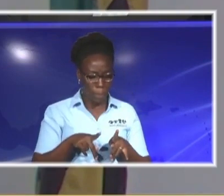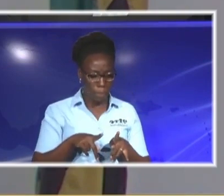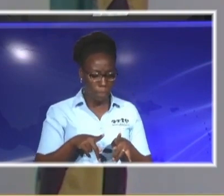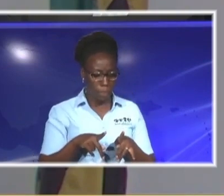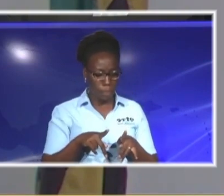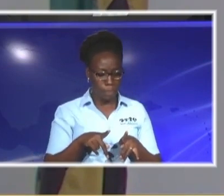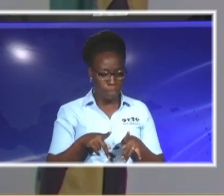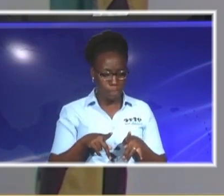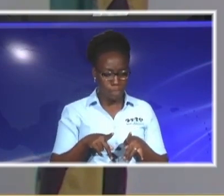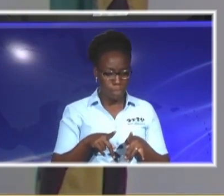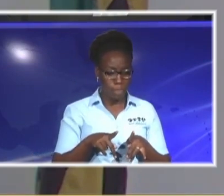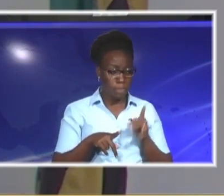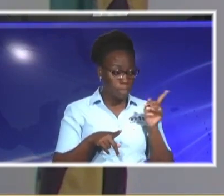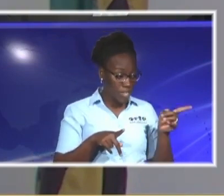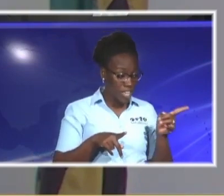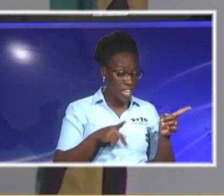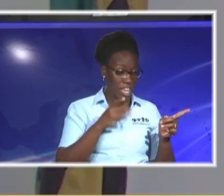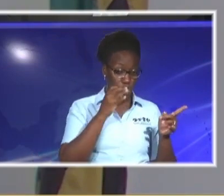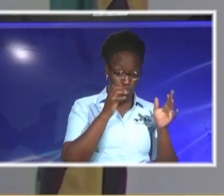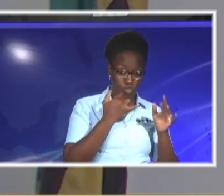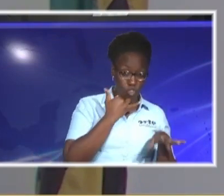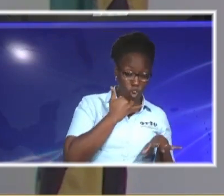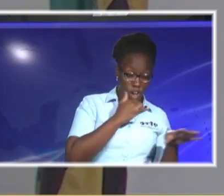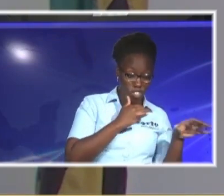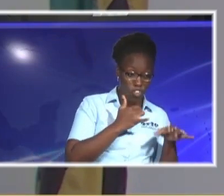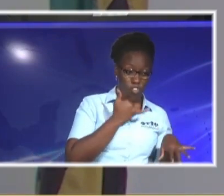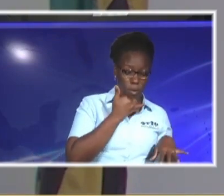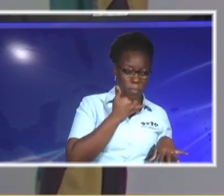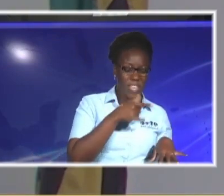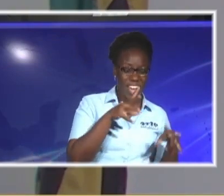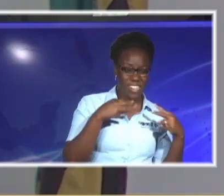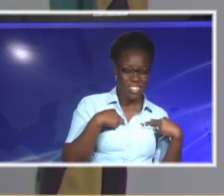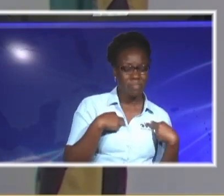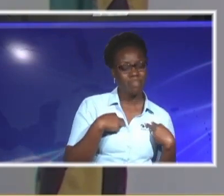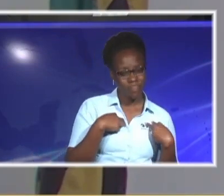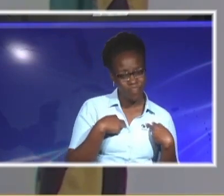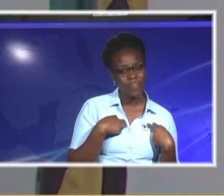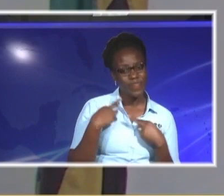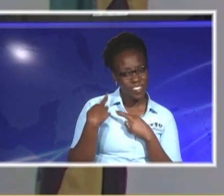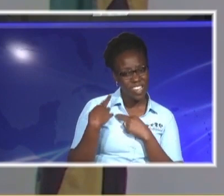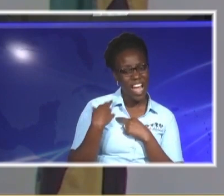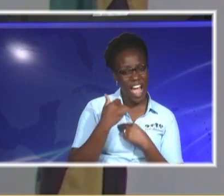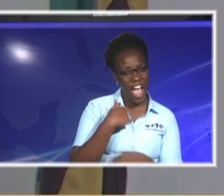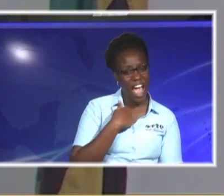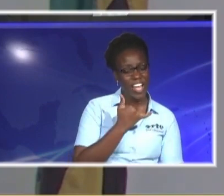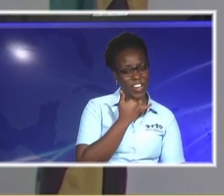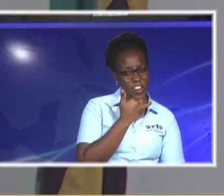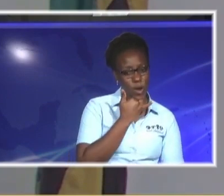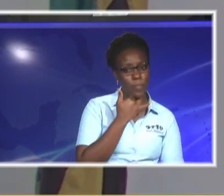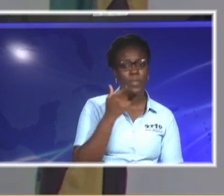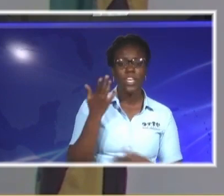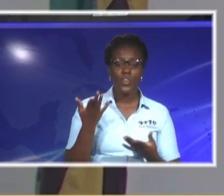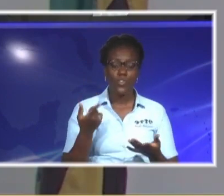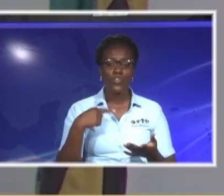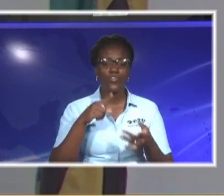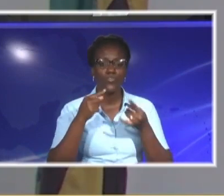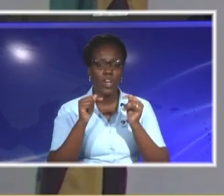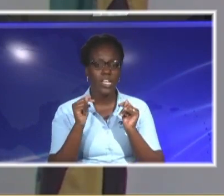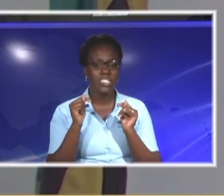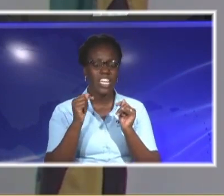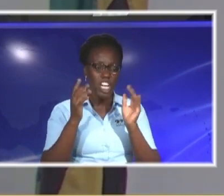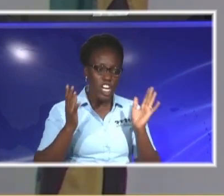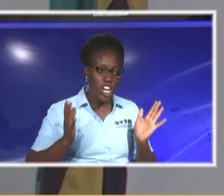accept responsibility, then to that extent, you really try to urge the